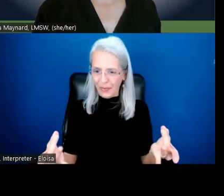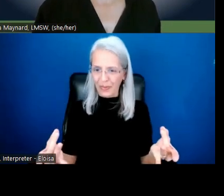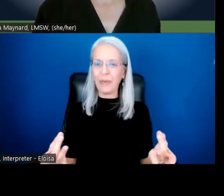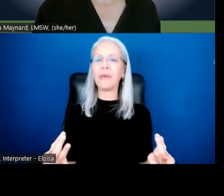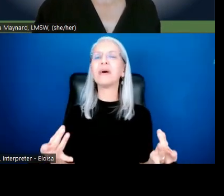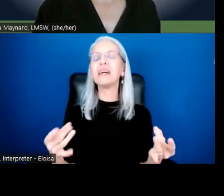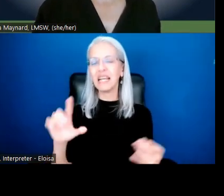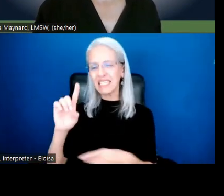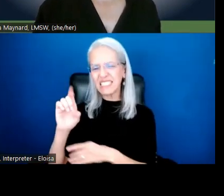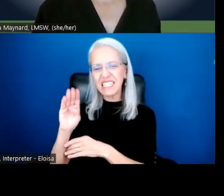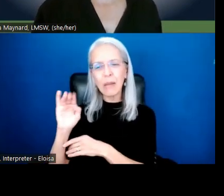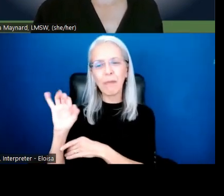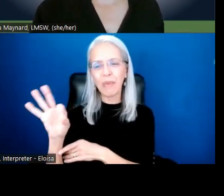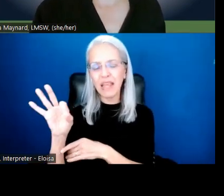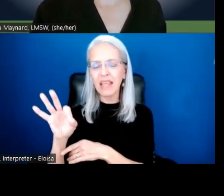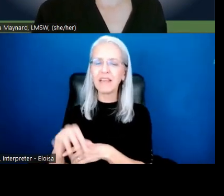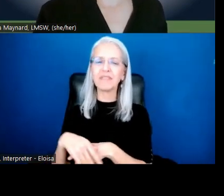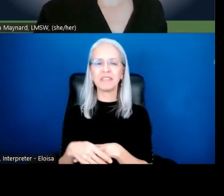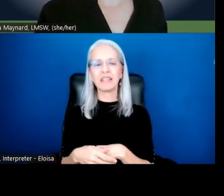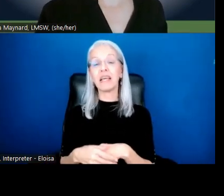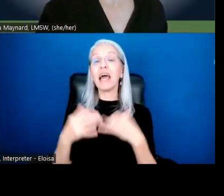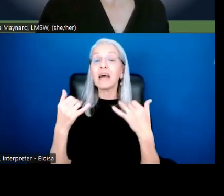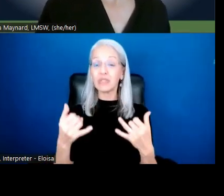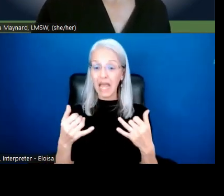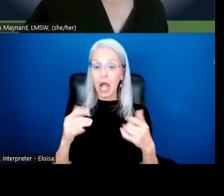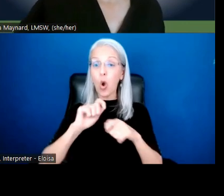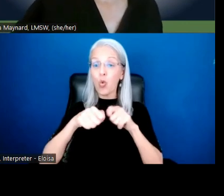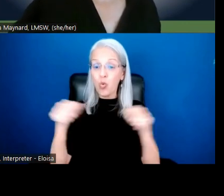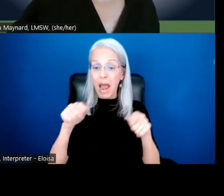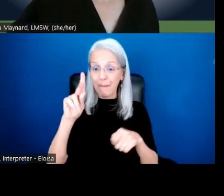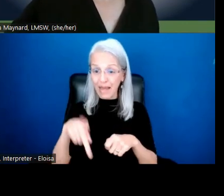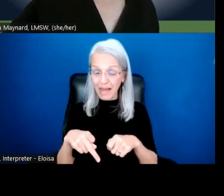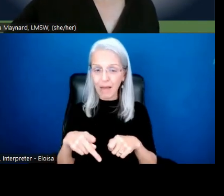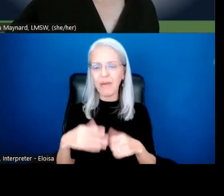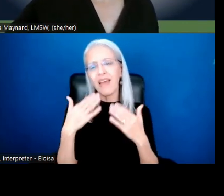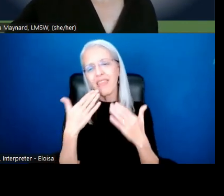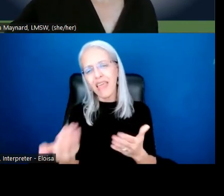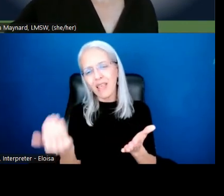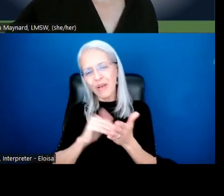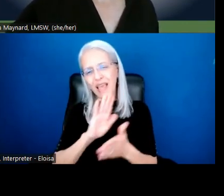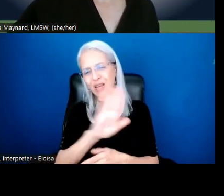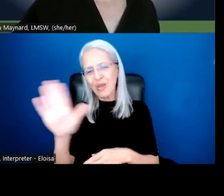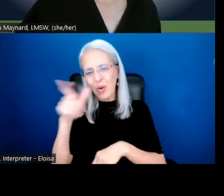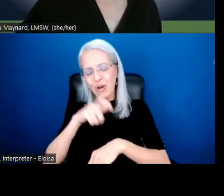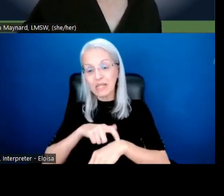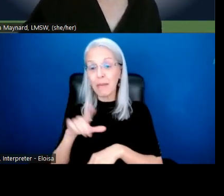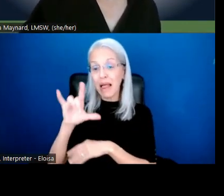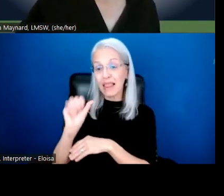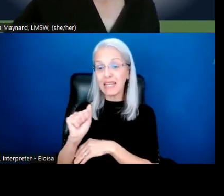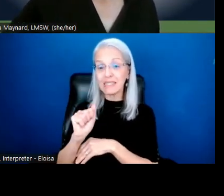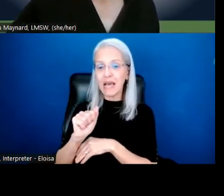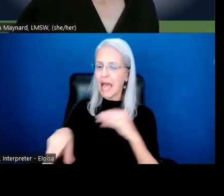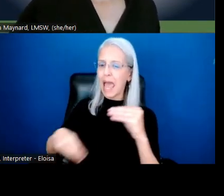exercises, etc. So we're going to wrap this up. Again, thank you so much for your time. So Lisa, put a bow on